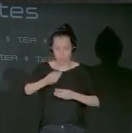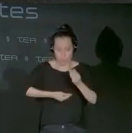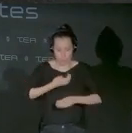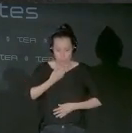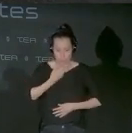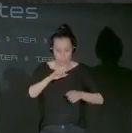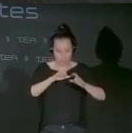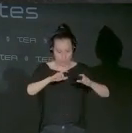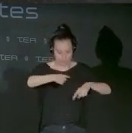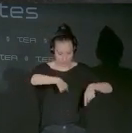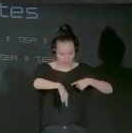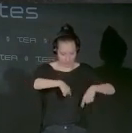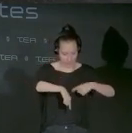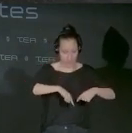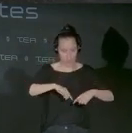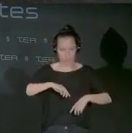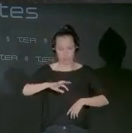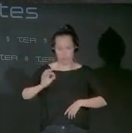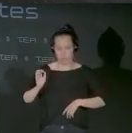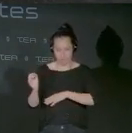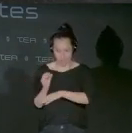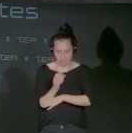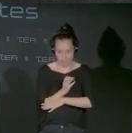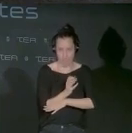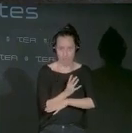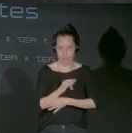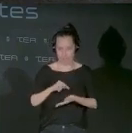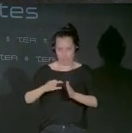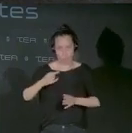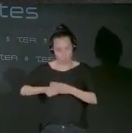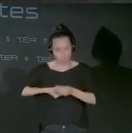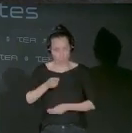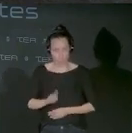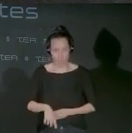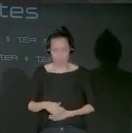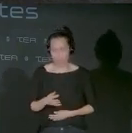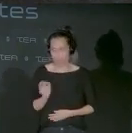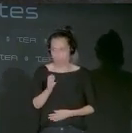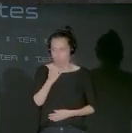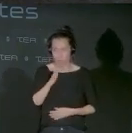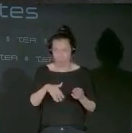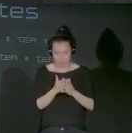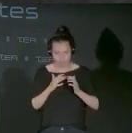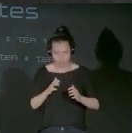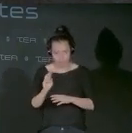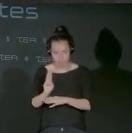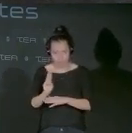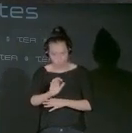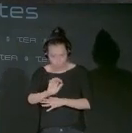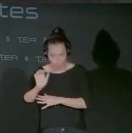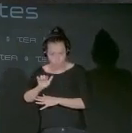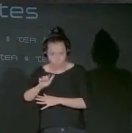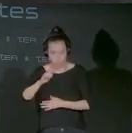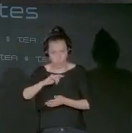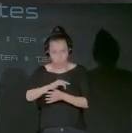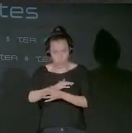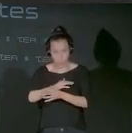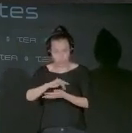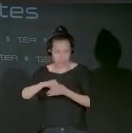for instance. We recently had that example in the European Parliament, for instance. We have also seen the 3D model of Notre